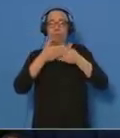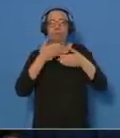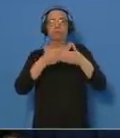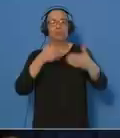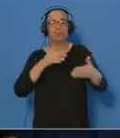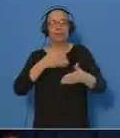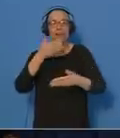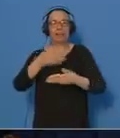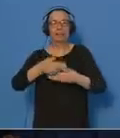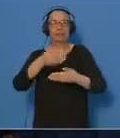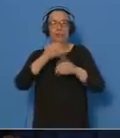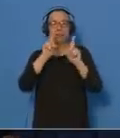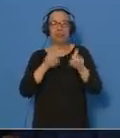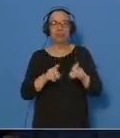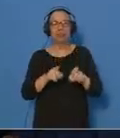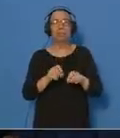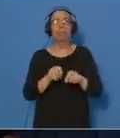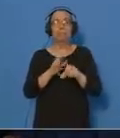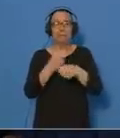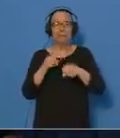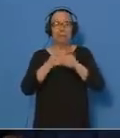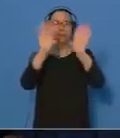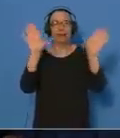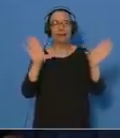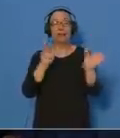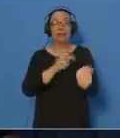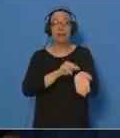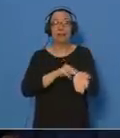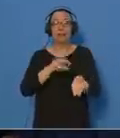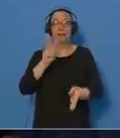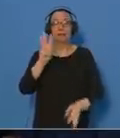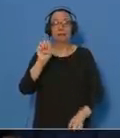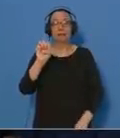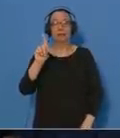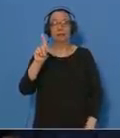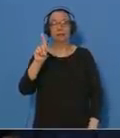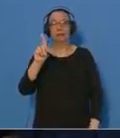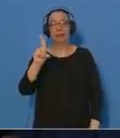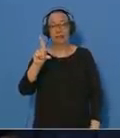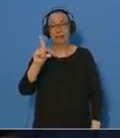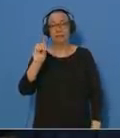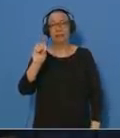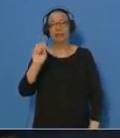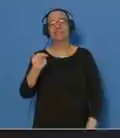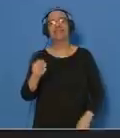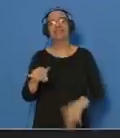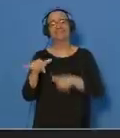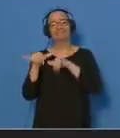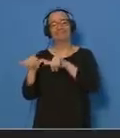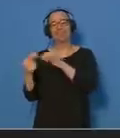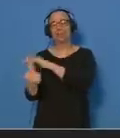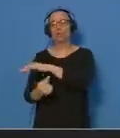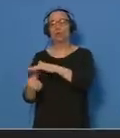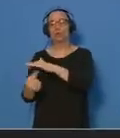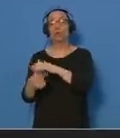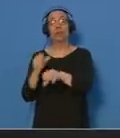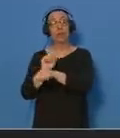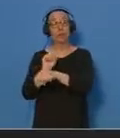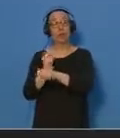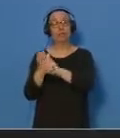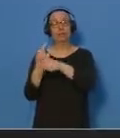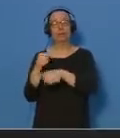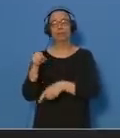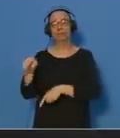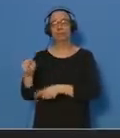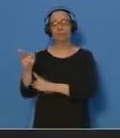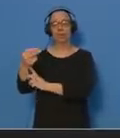clarify for the record, certainly, that Dr. Weldon remains in quarantine and is directing all of these things, or assisting from her hotel